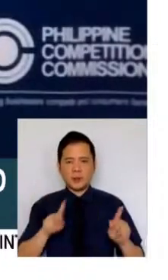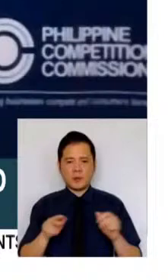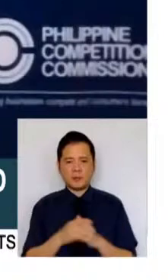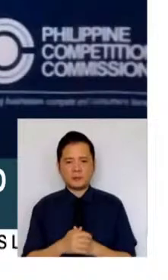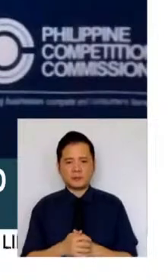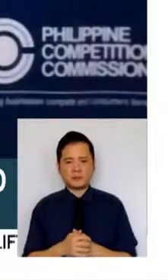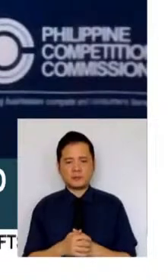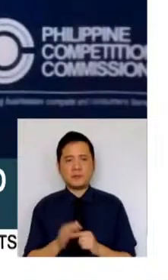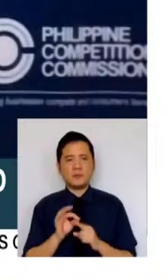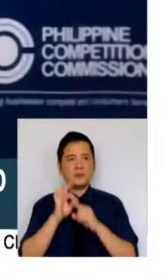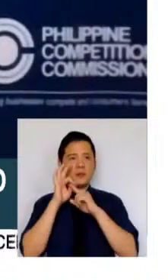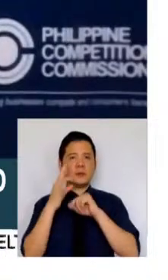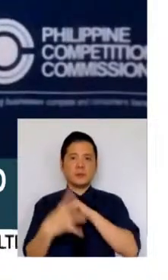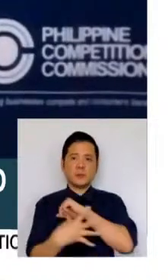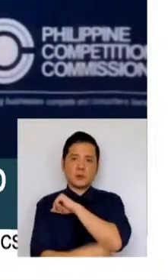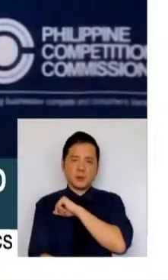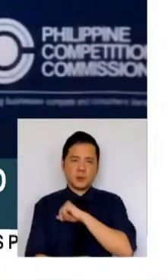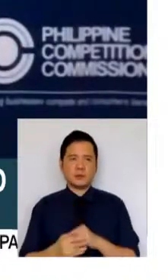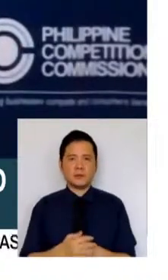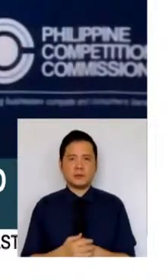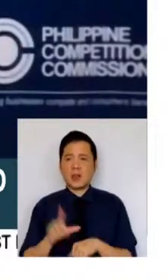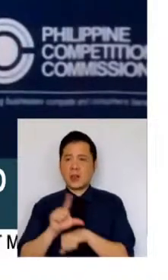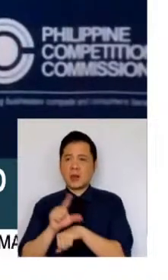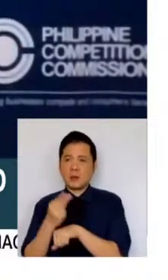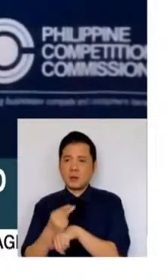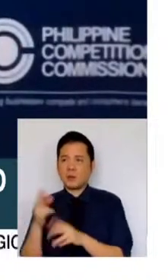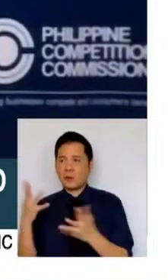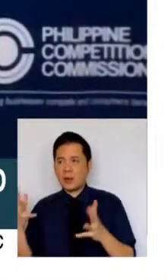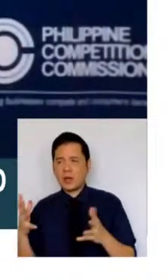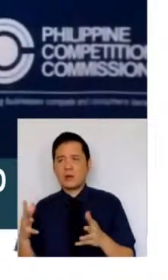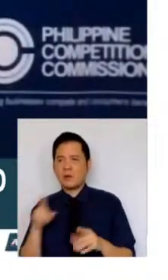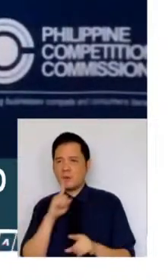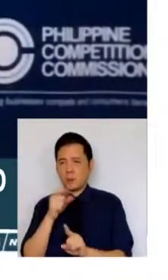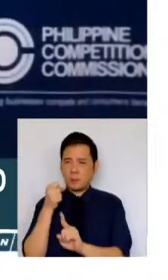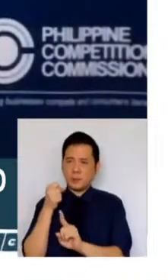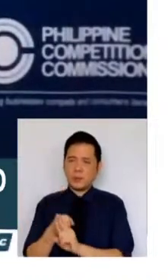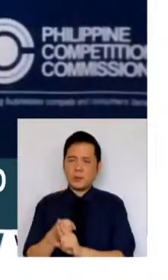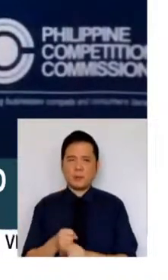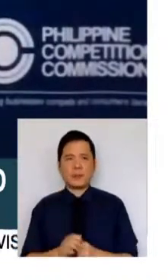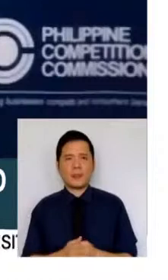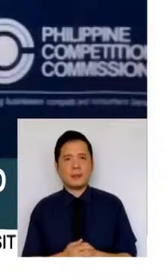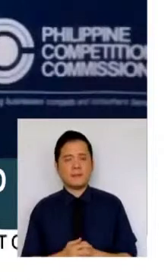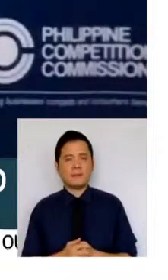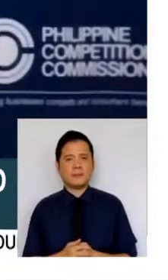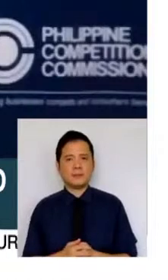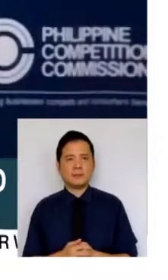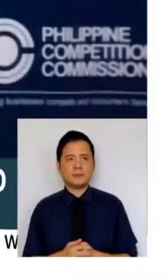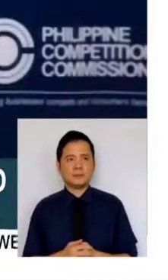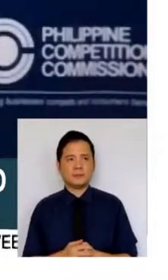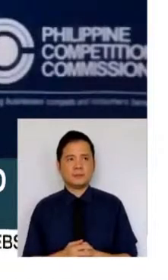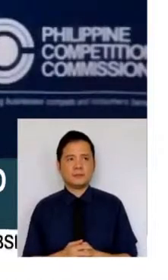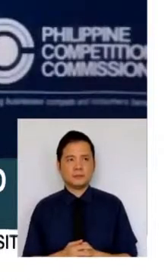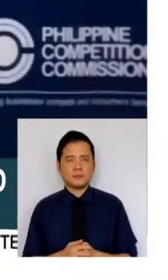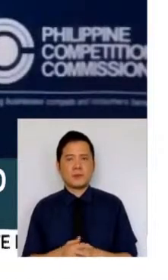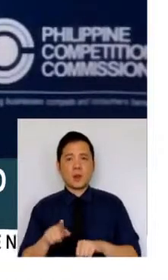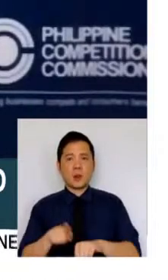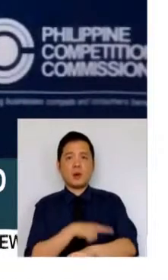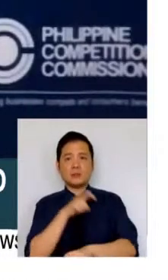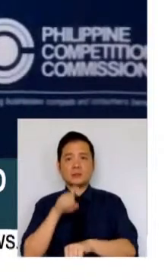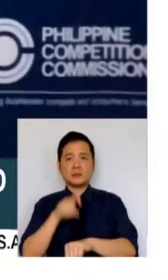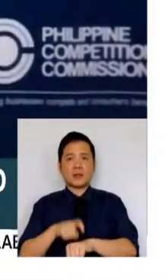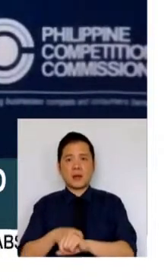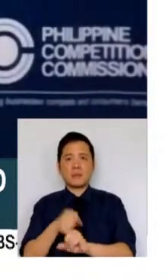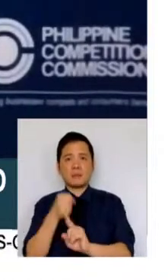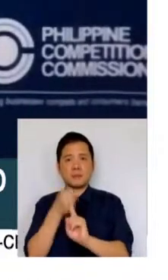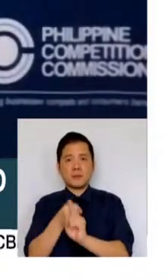lower incomes or lack of employment. Mm-hmm. This would have a longer term impact on the human capital of